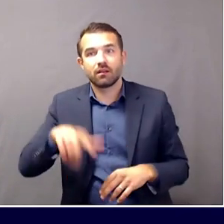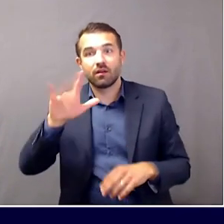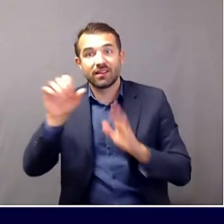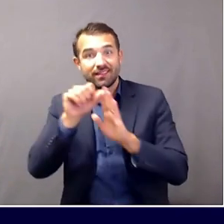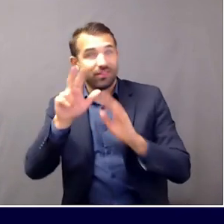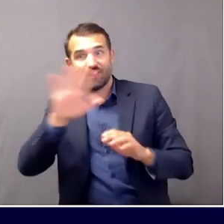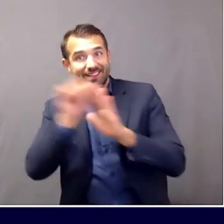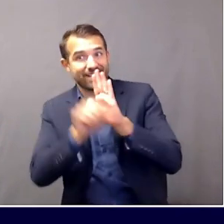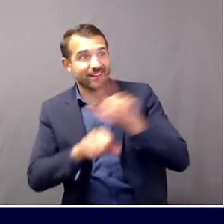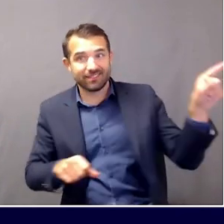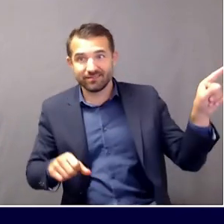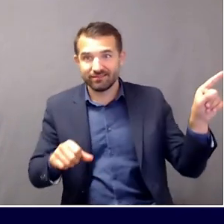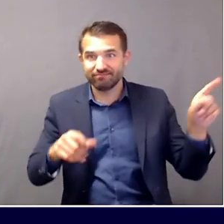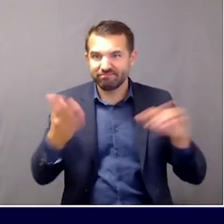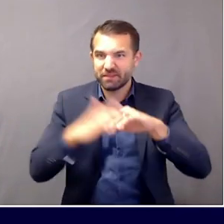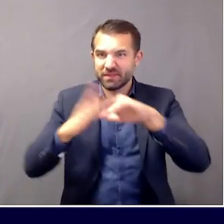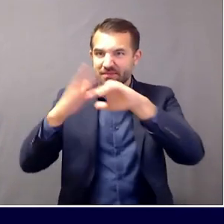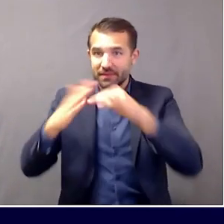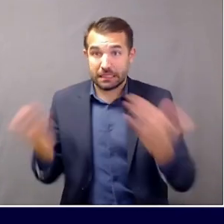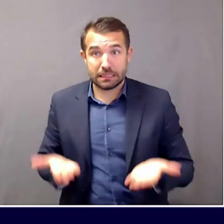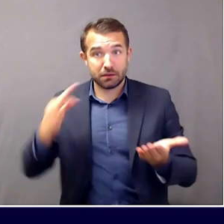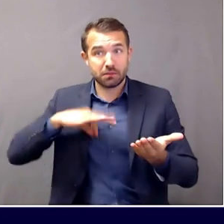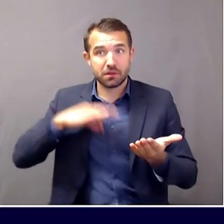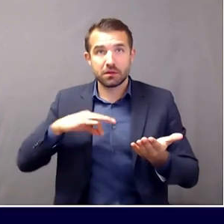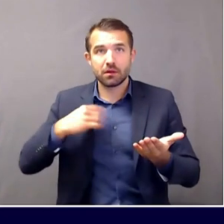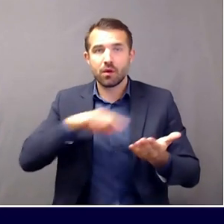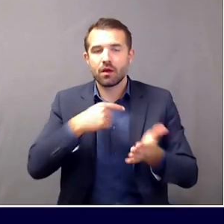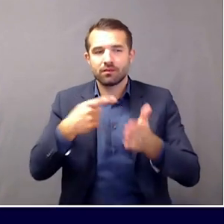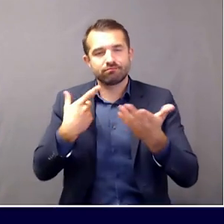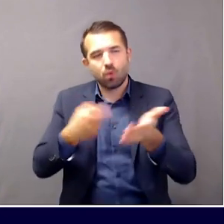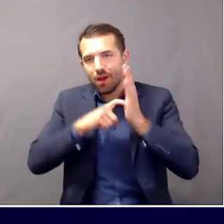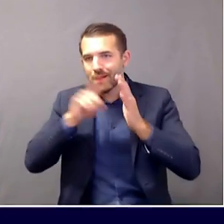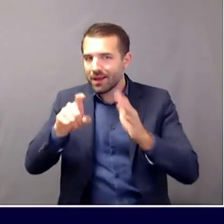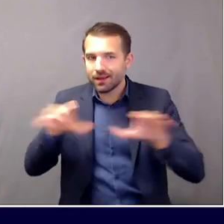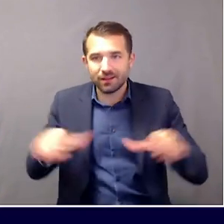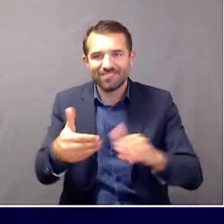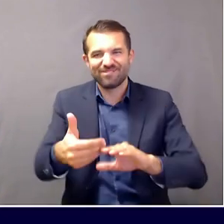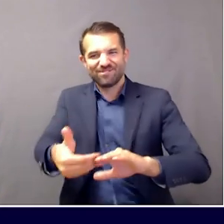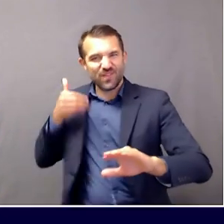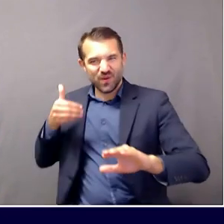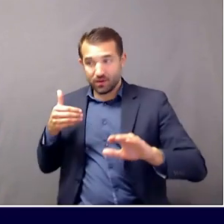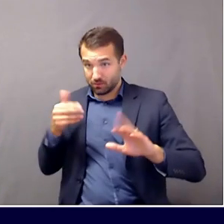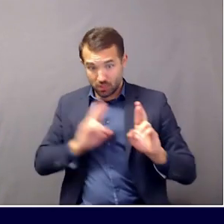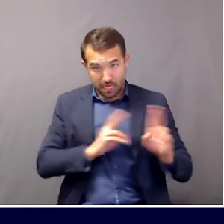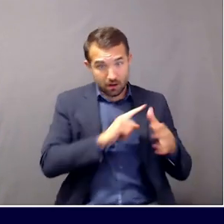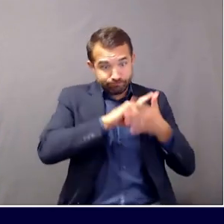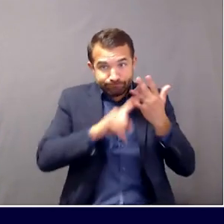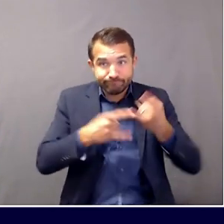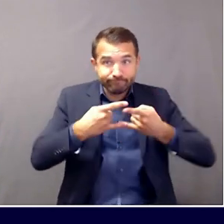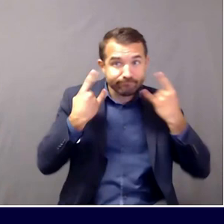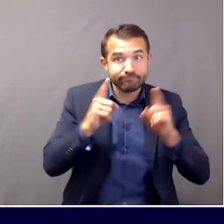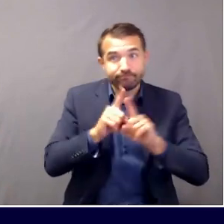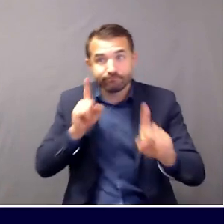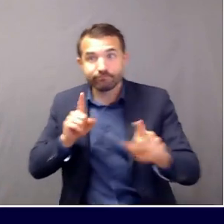today are the things that we've talked about. Please wear a face covering. And as we go into